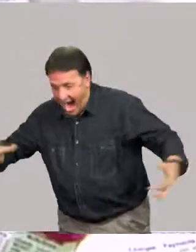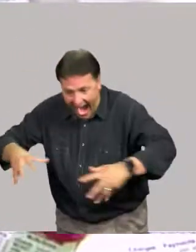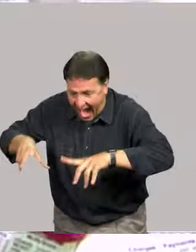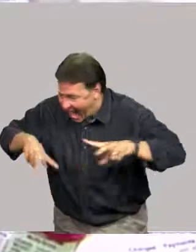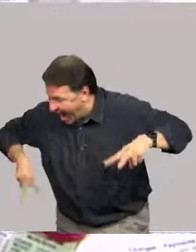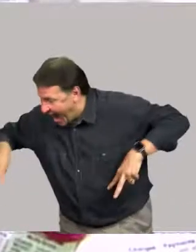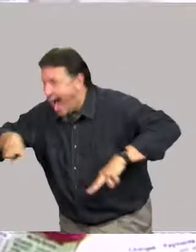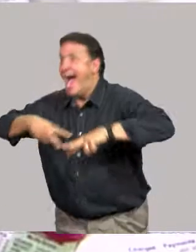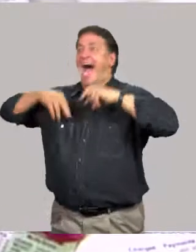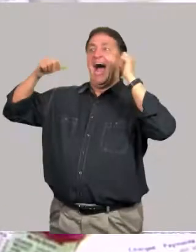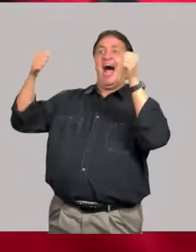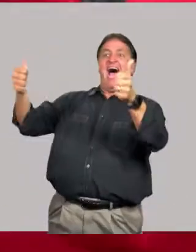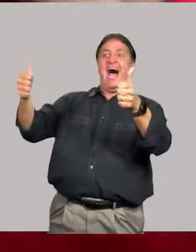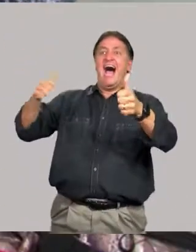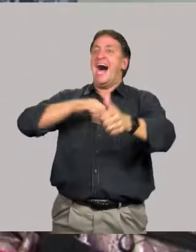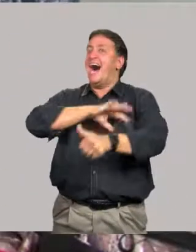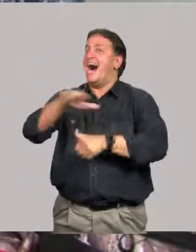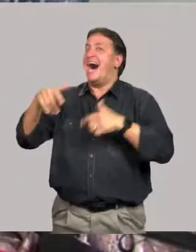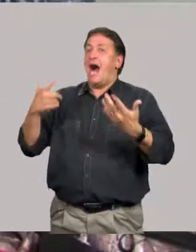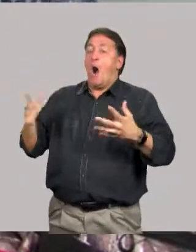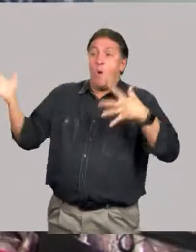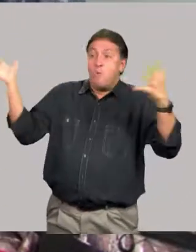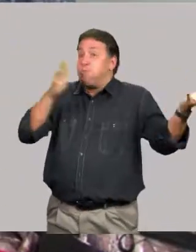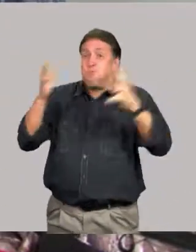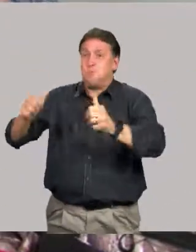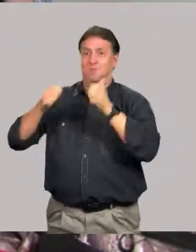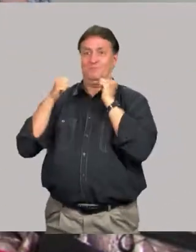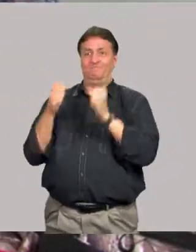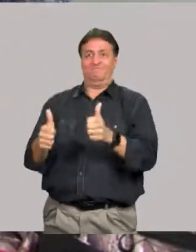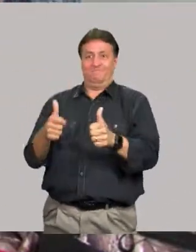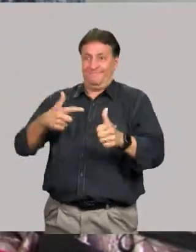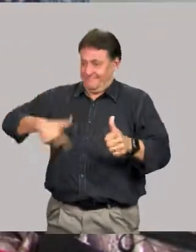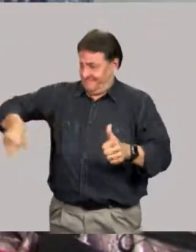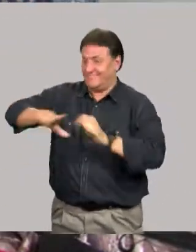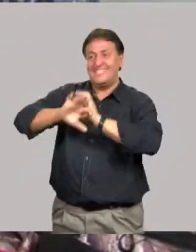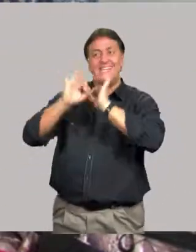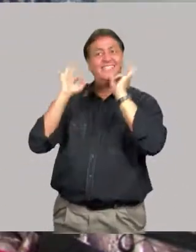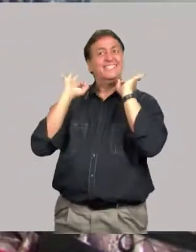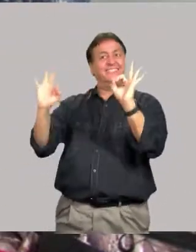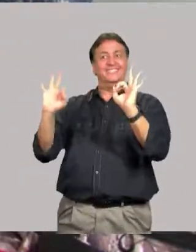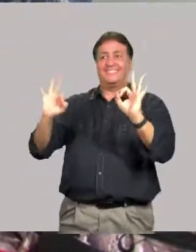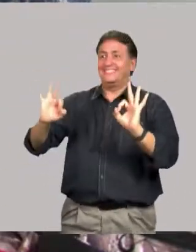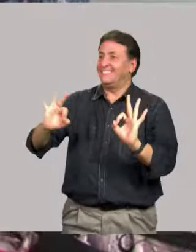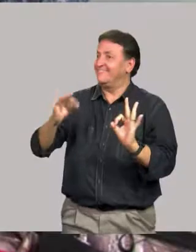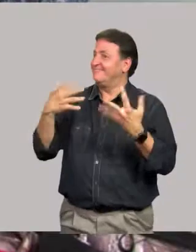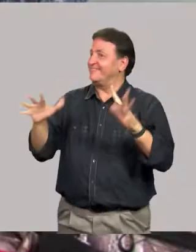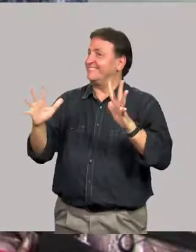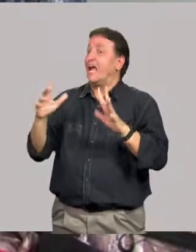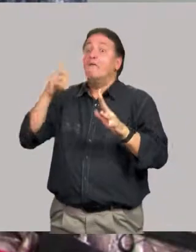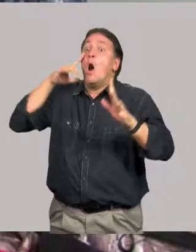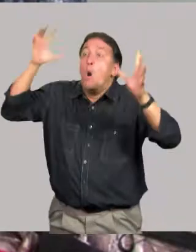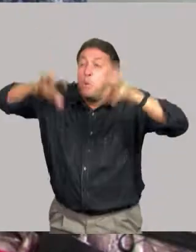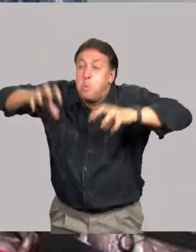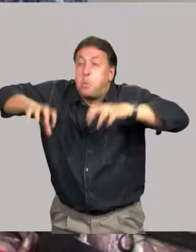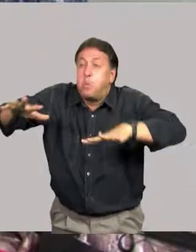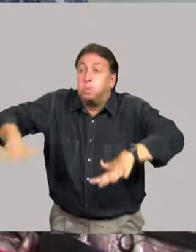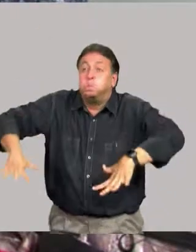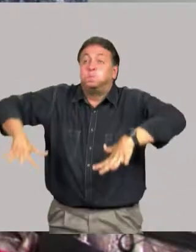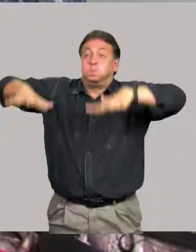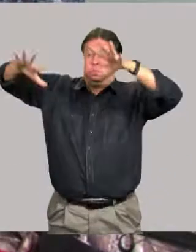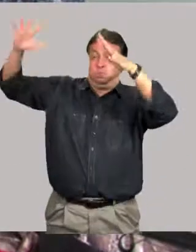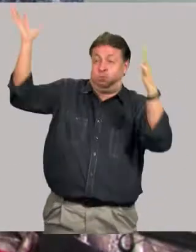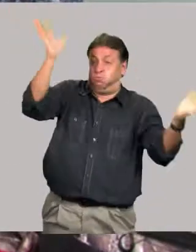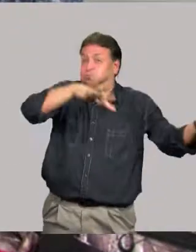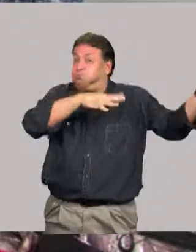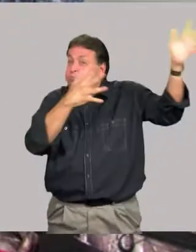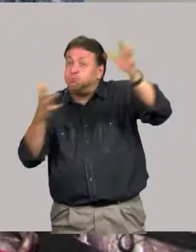at least 7 days. This is great. We are way ahead of where we were last year. Definitely. Yeah, we have everything we need